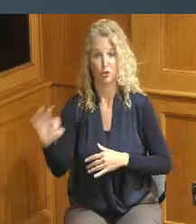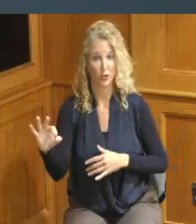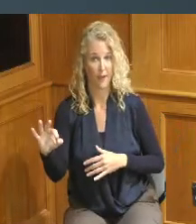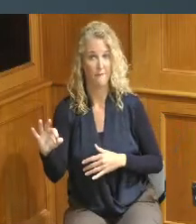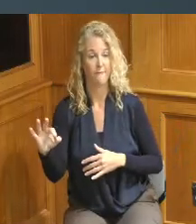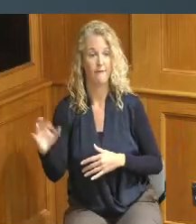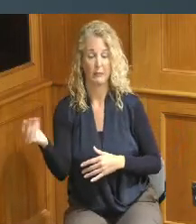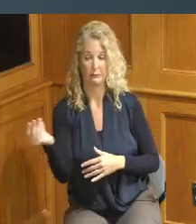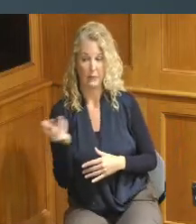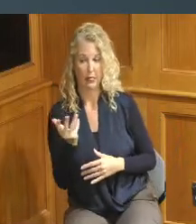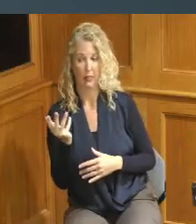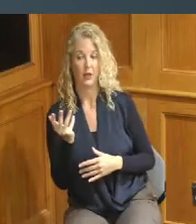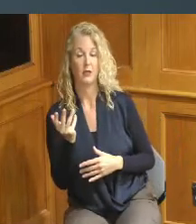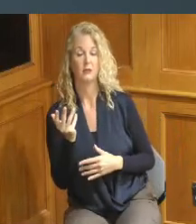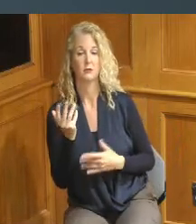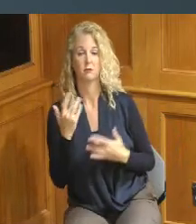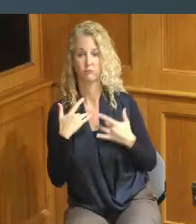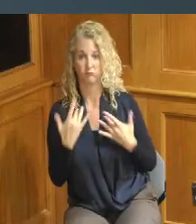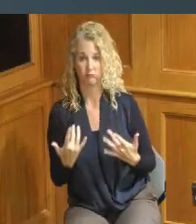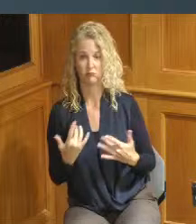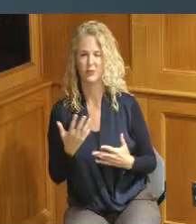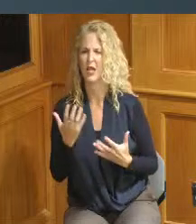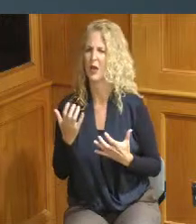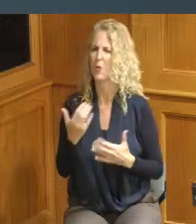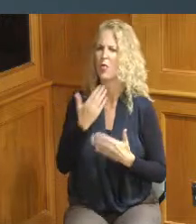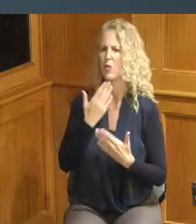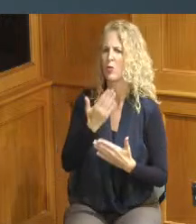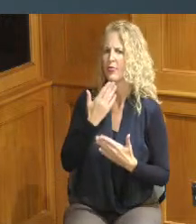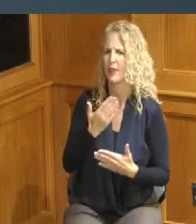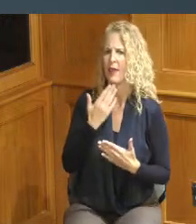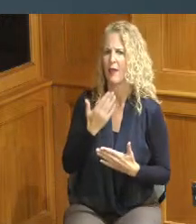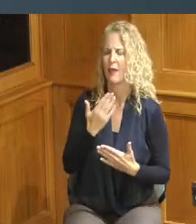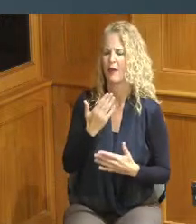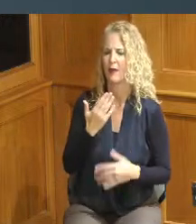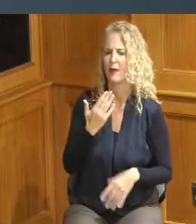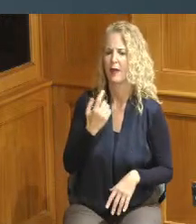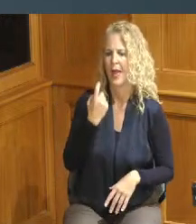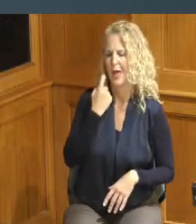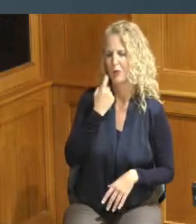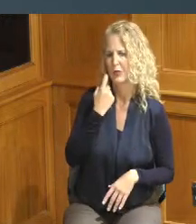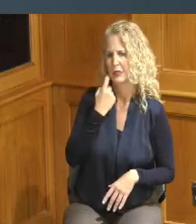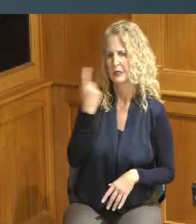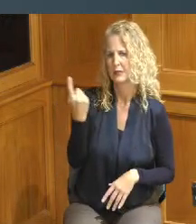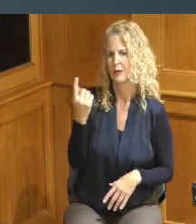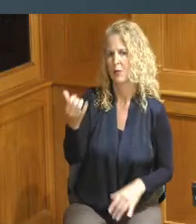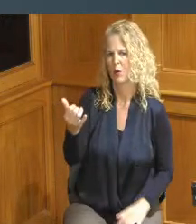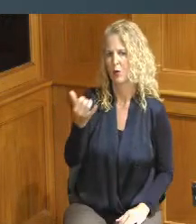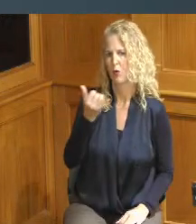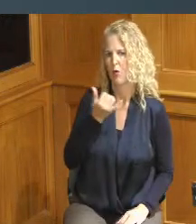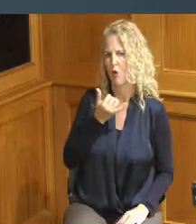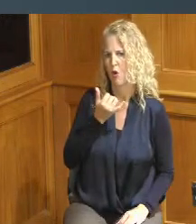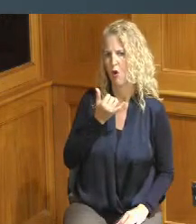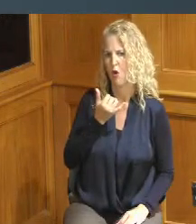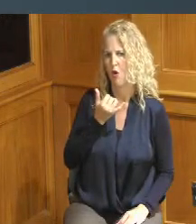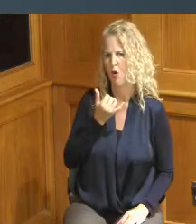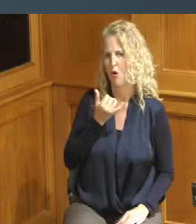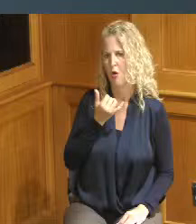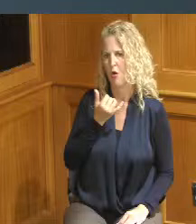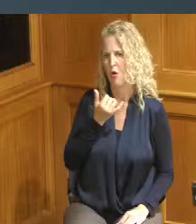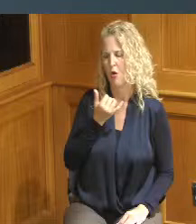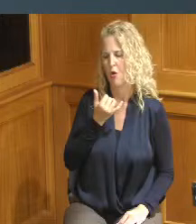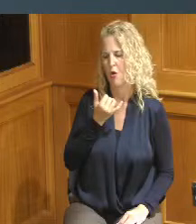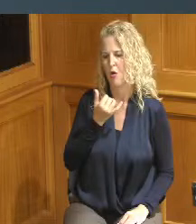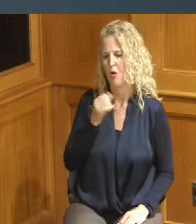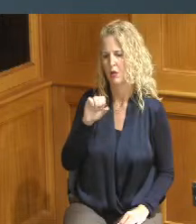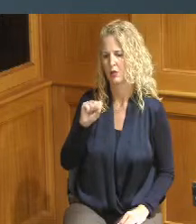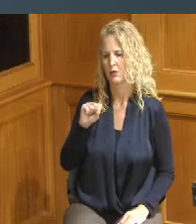as a board apprised. I do want to also thank, I did get a call from, and I'm sure all of us did, but I got a call